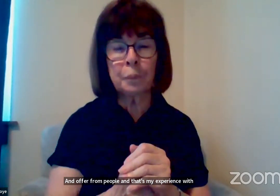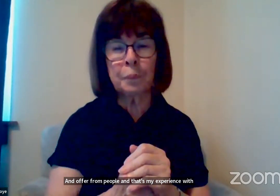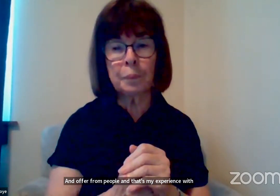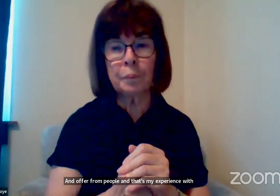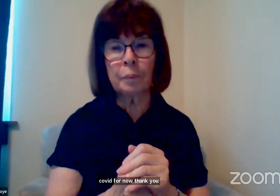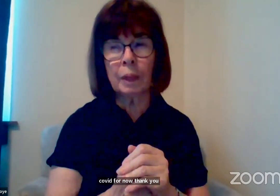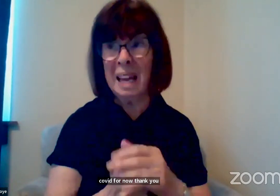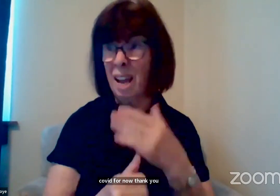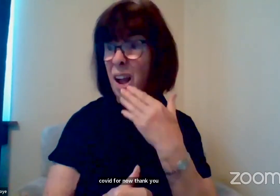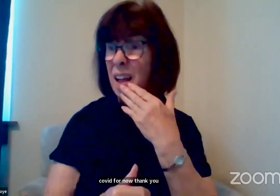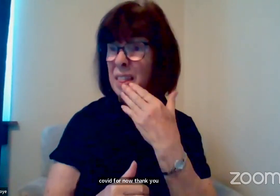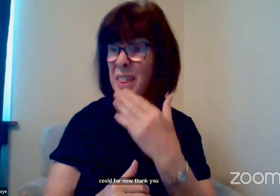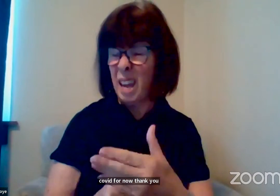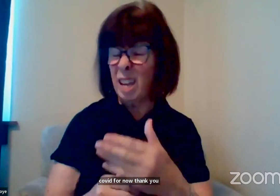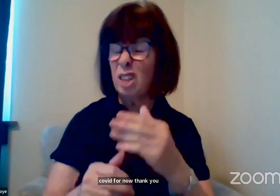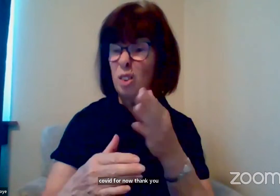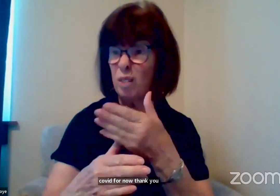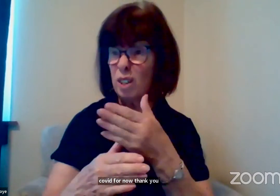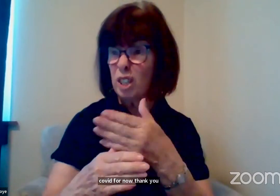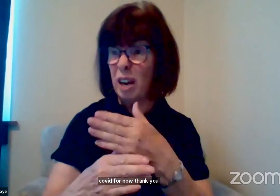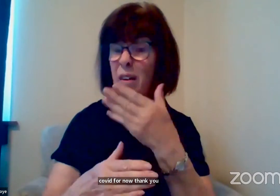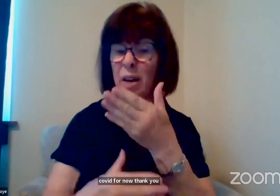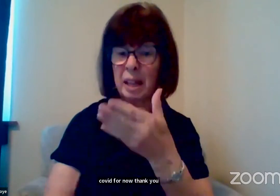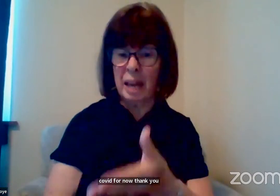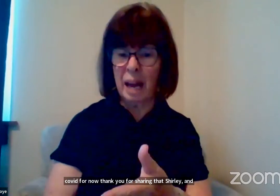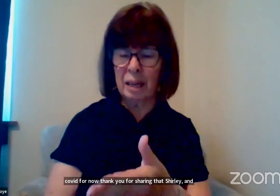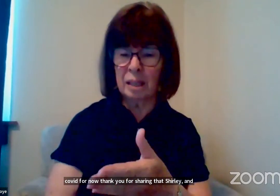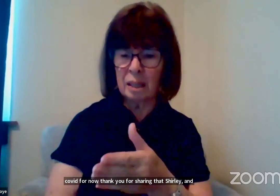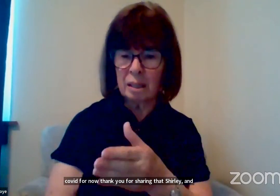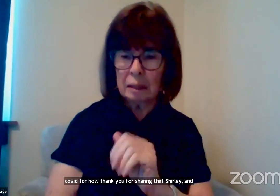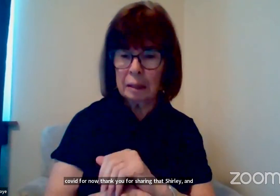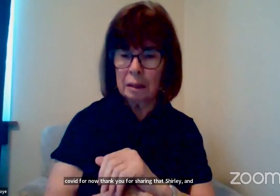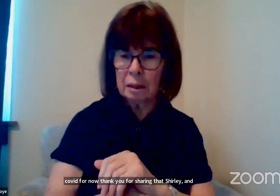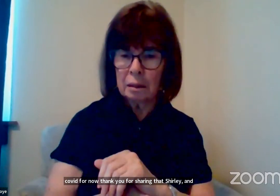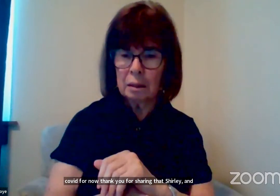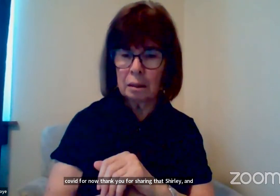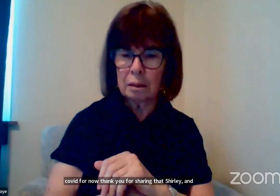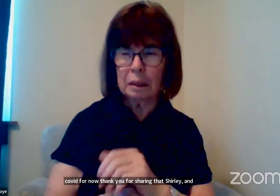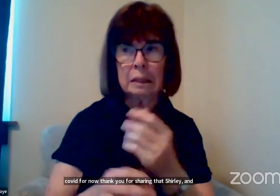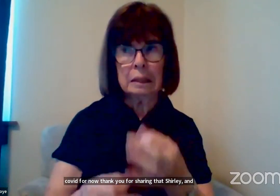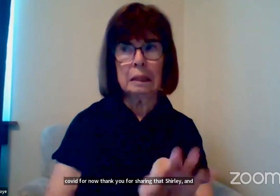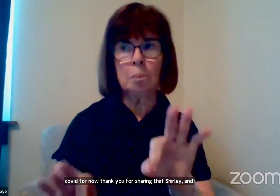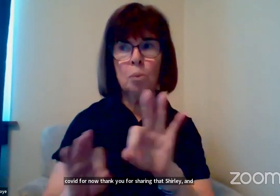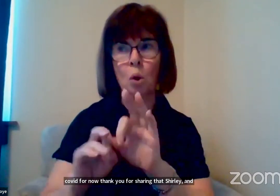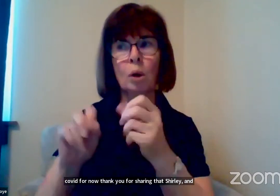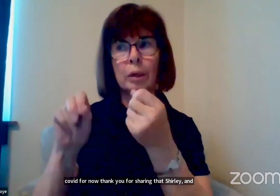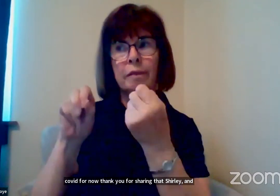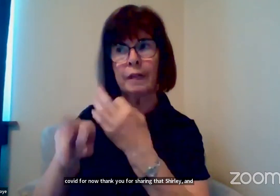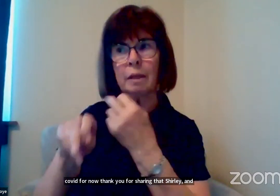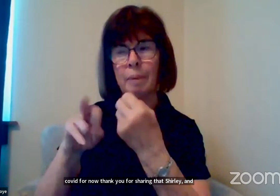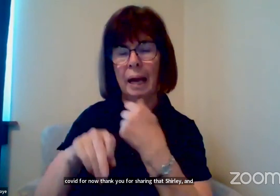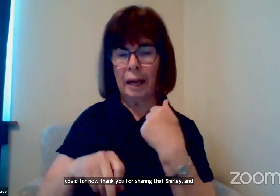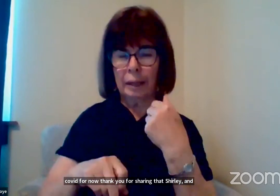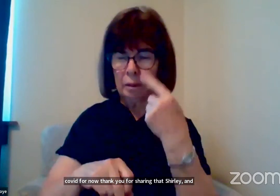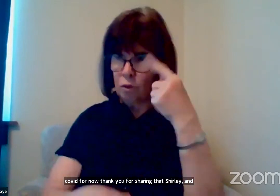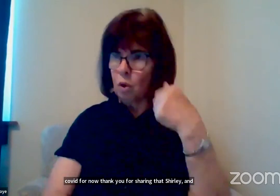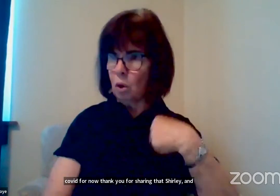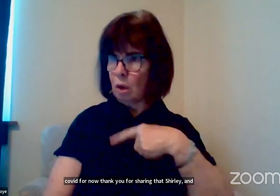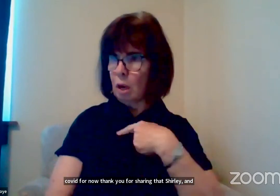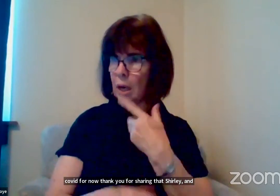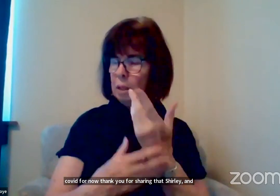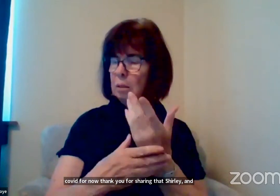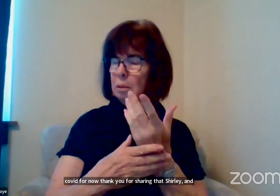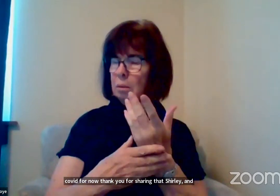Thank you for sharing that, Shirley. And that's important feedback for us to have in the impacts of